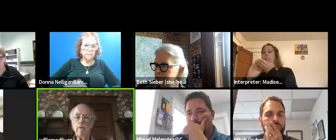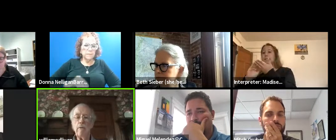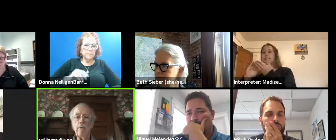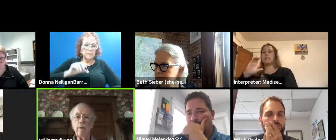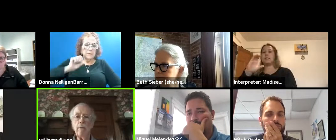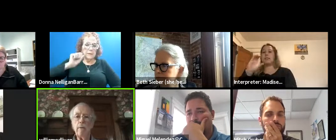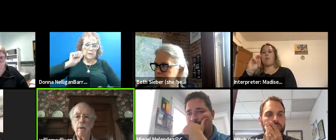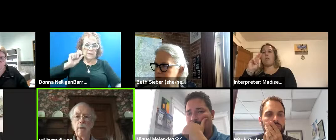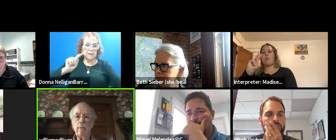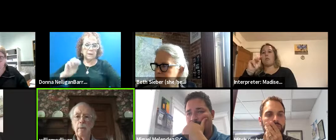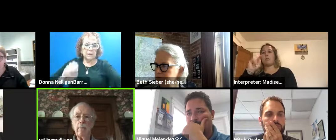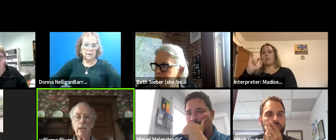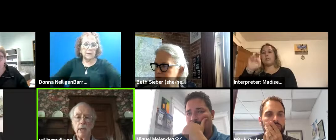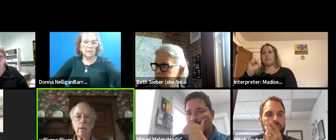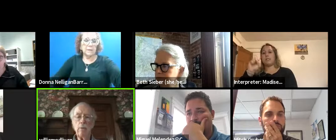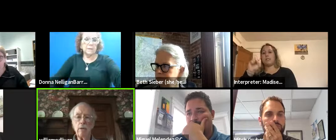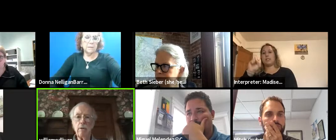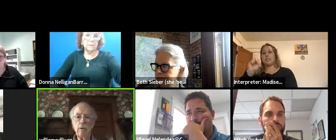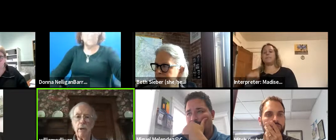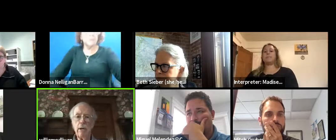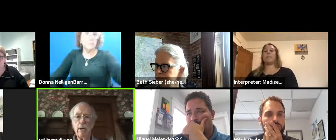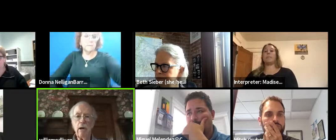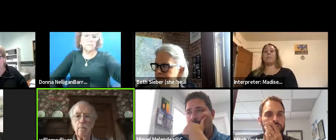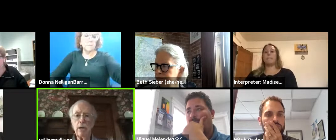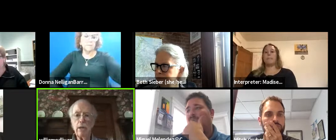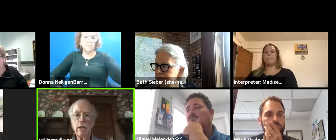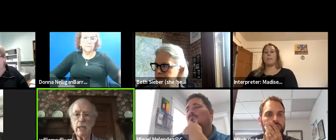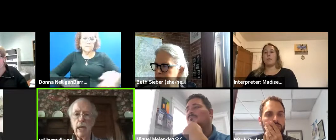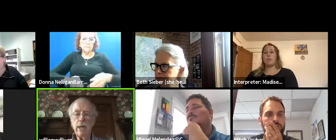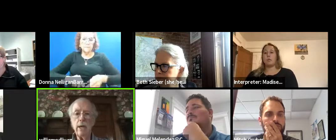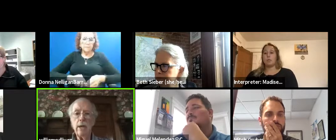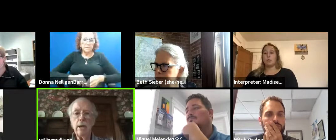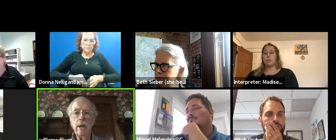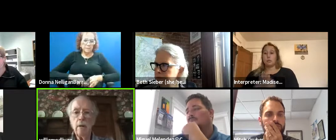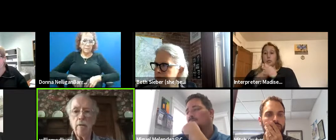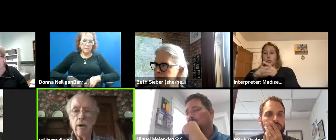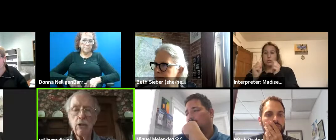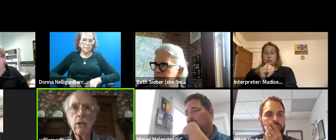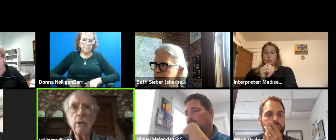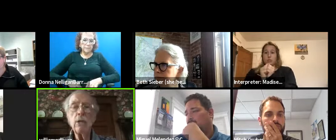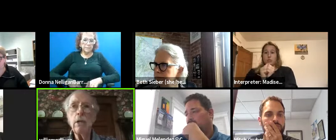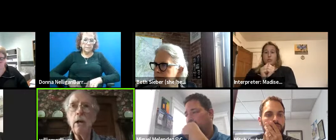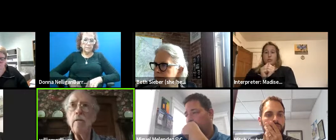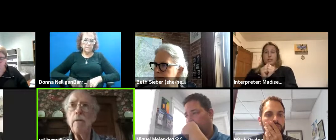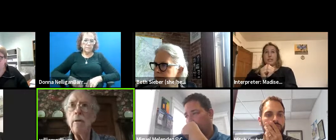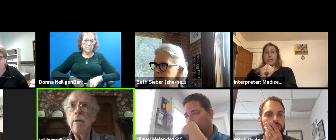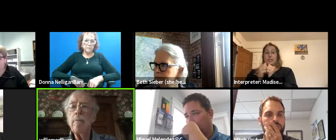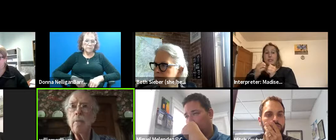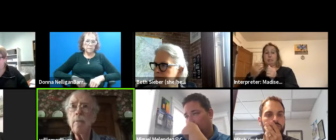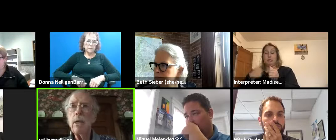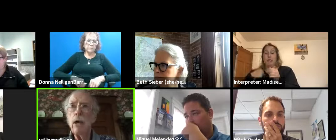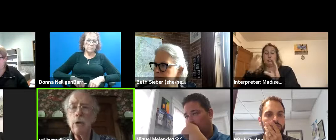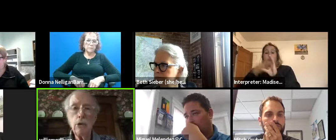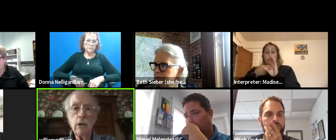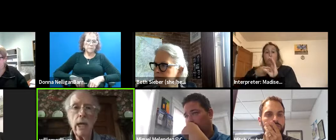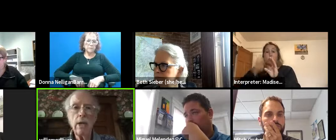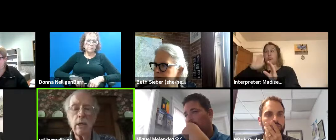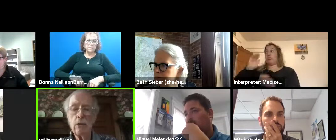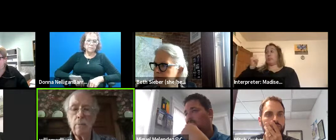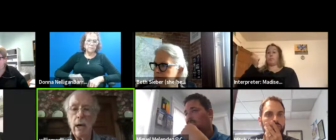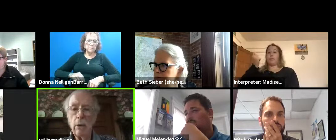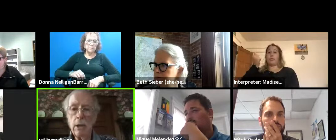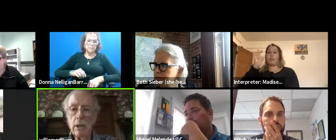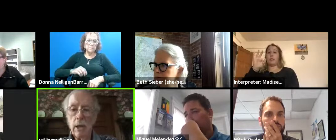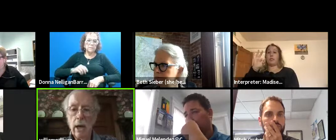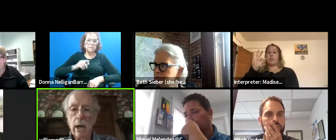We have, beginning with my involvement in 1980, we've had a series of